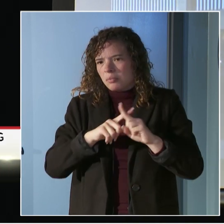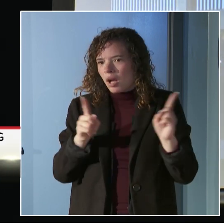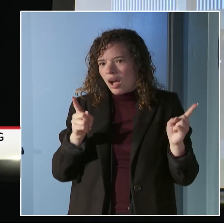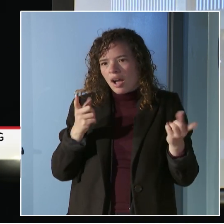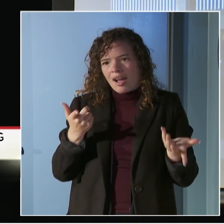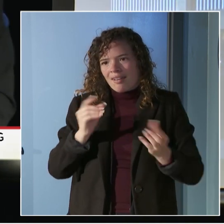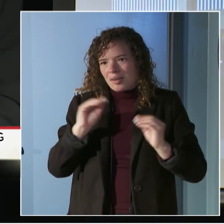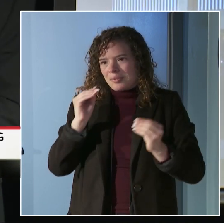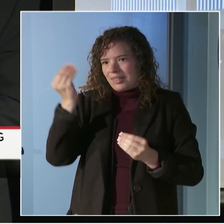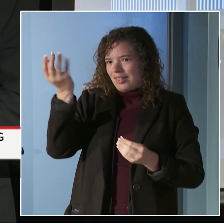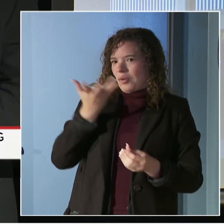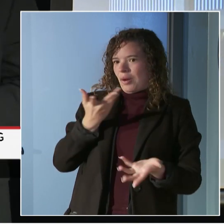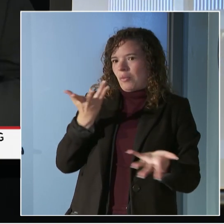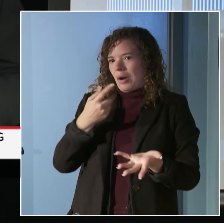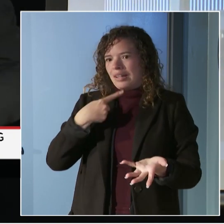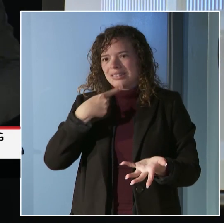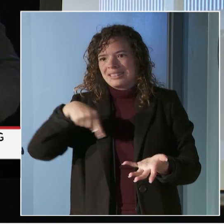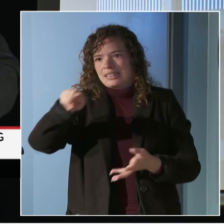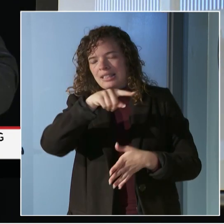going to make it up a little bit.